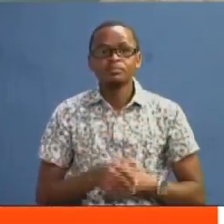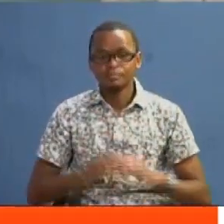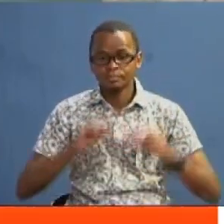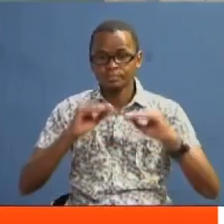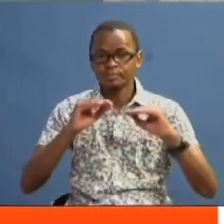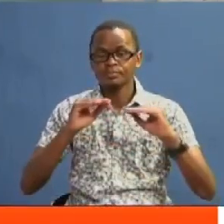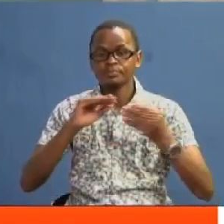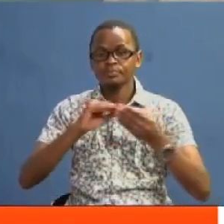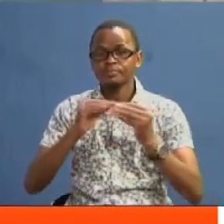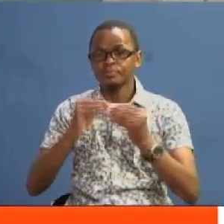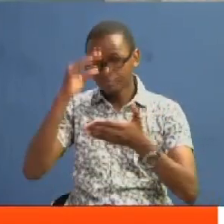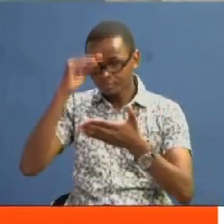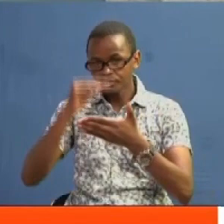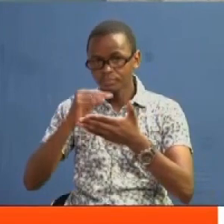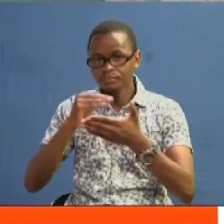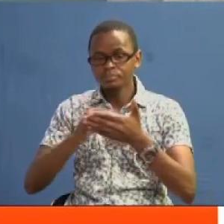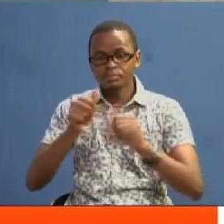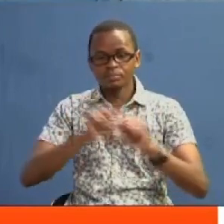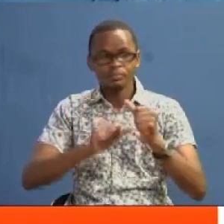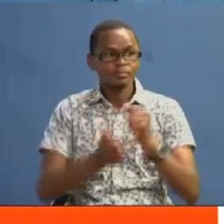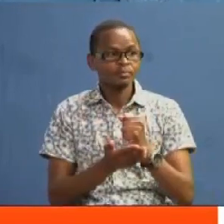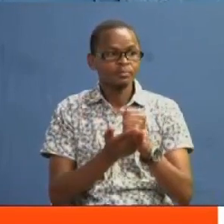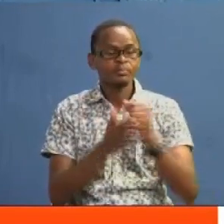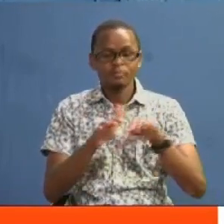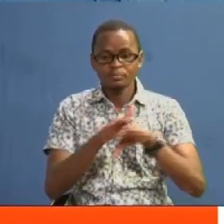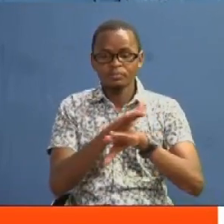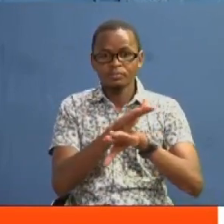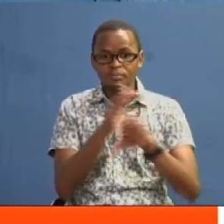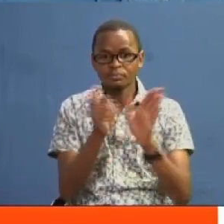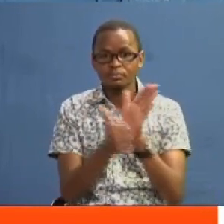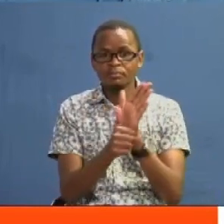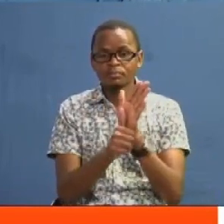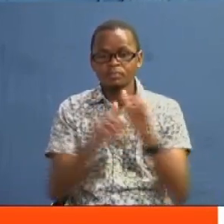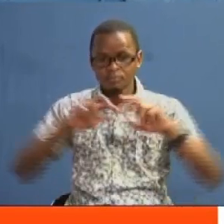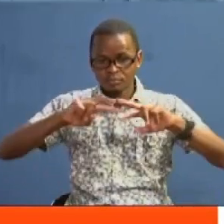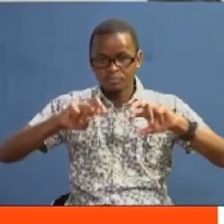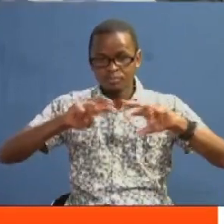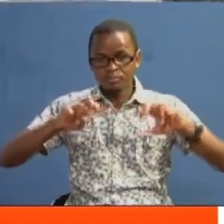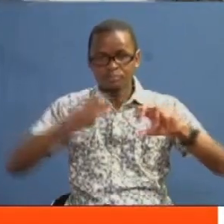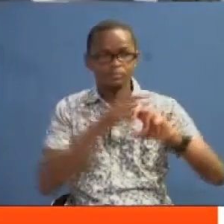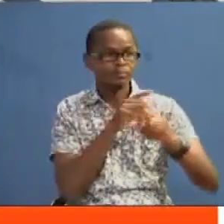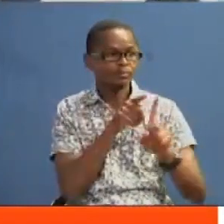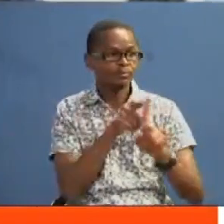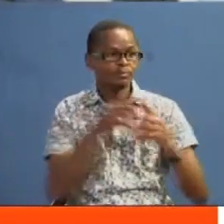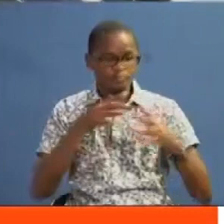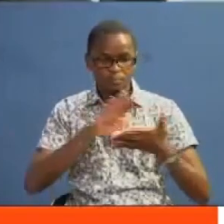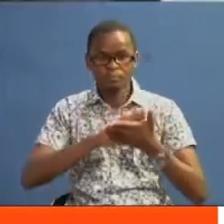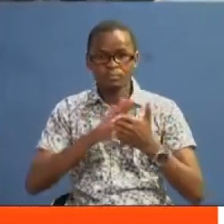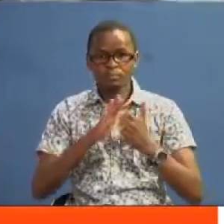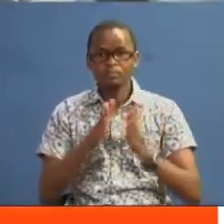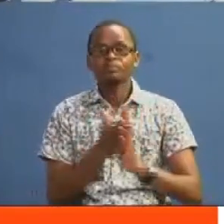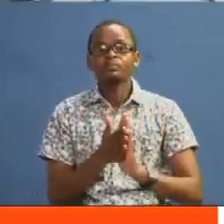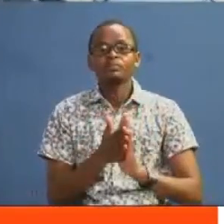then create further learning activities to help cover any gaps identified during the assessment until the pupil becomes